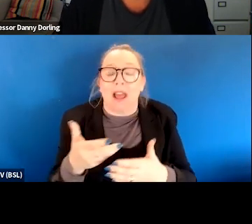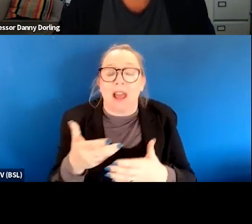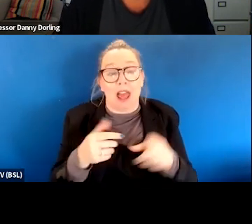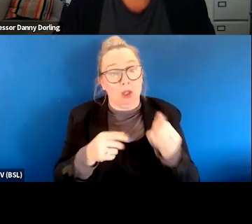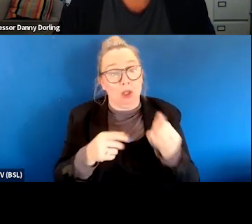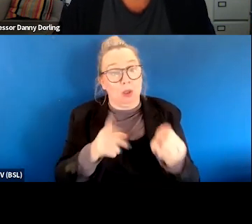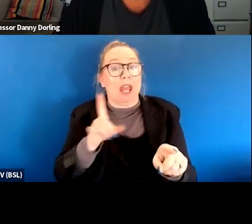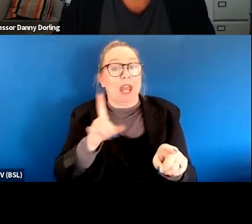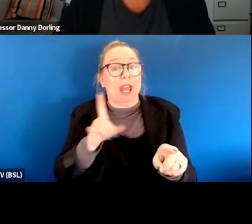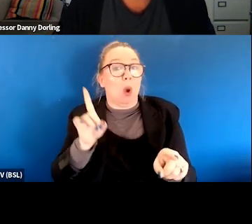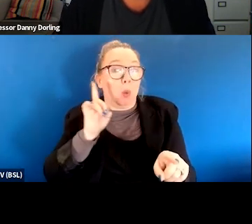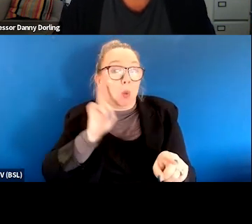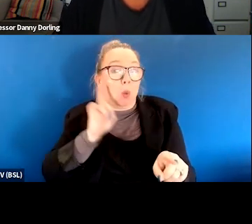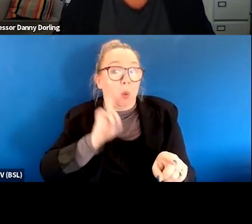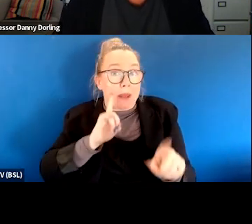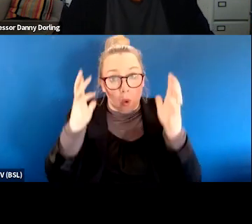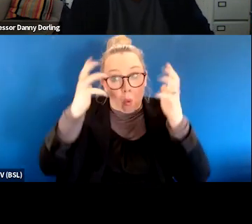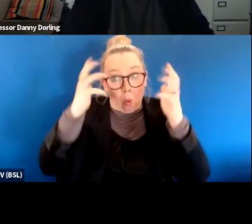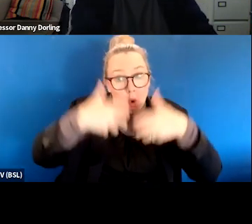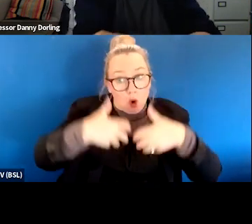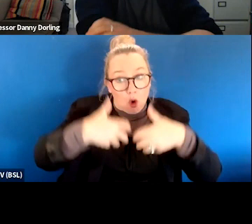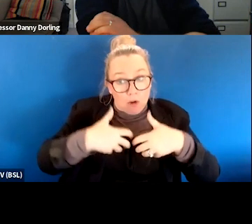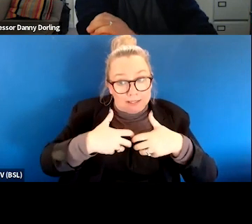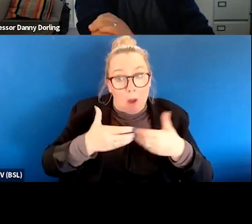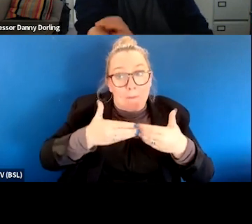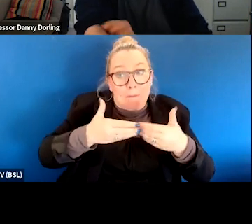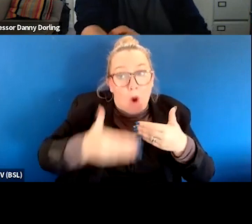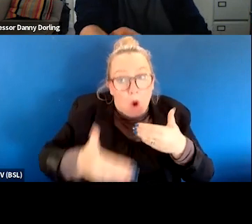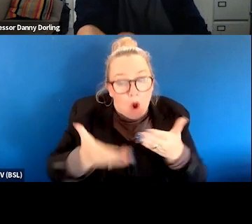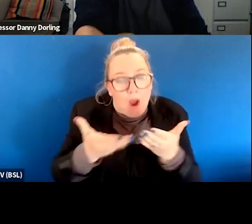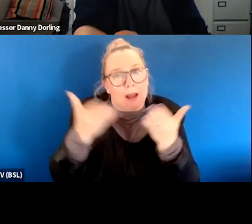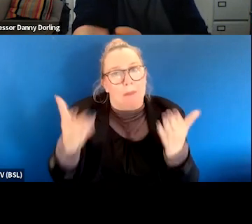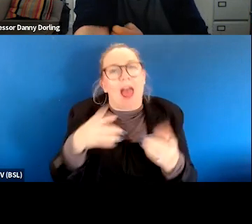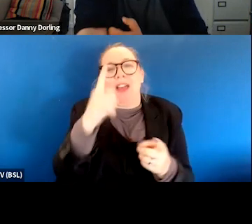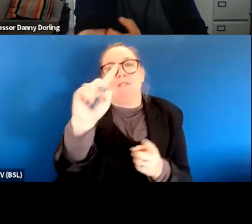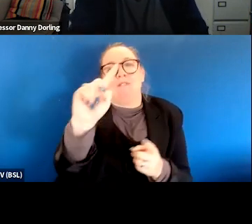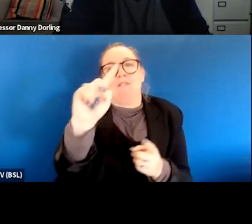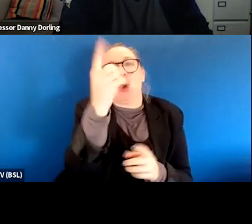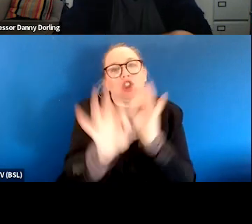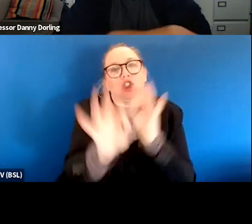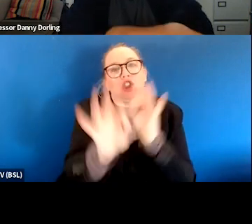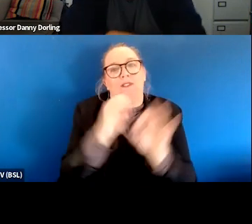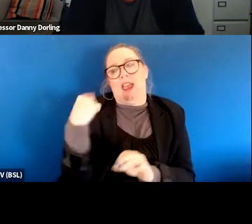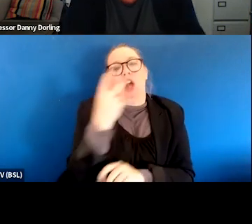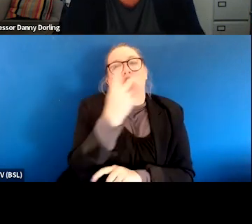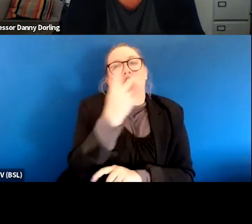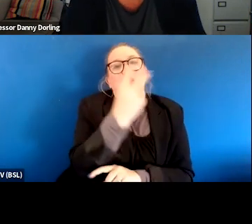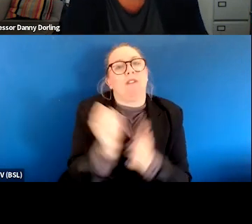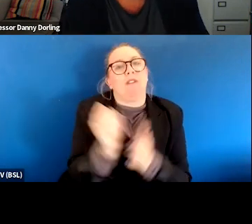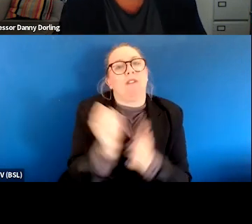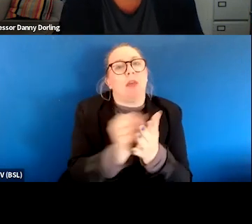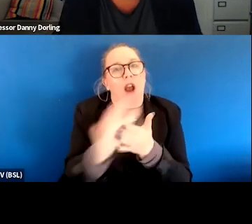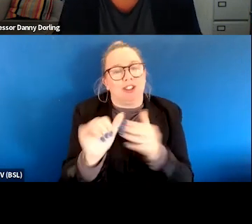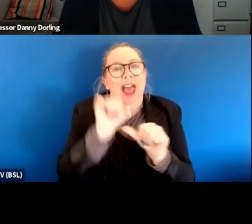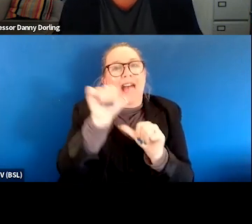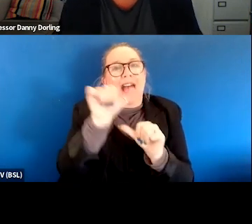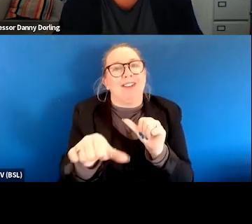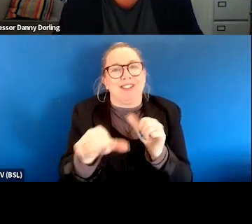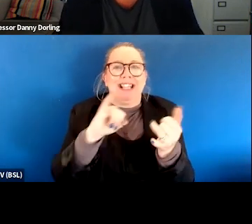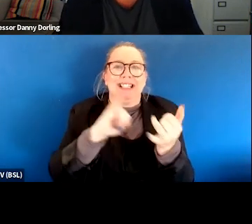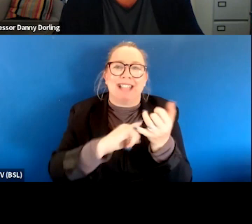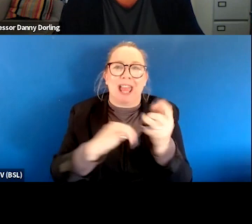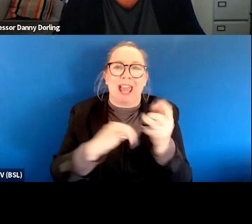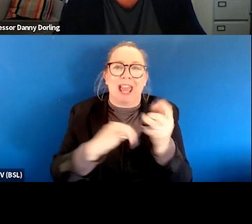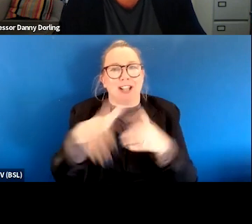much more worried than men. This is from the first survey, 27th of March, just after St. Patrick's Day, if you can remember it, just